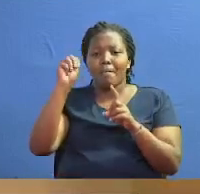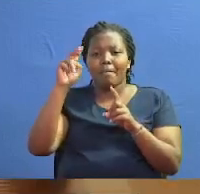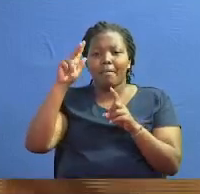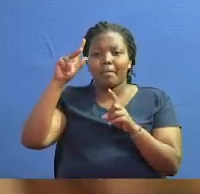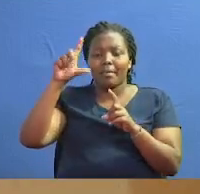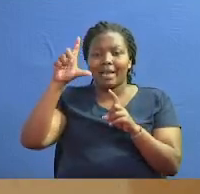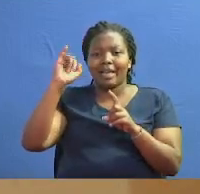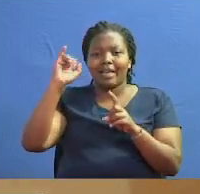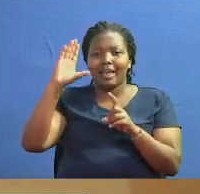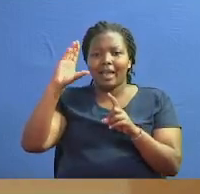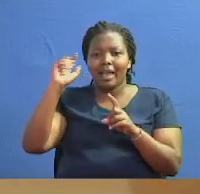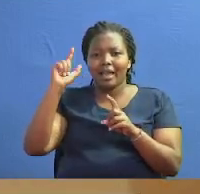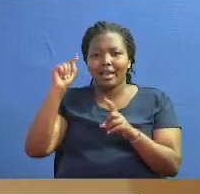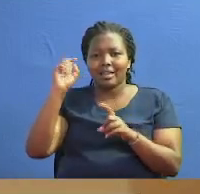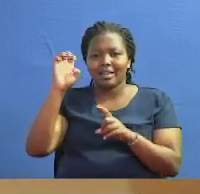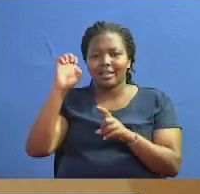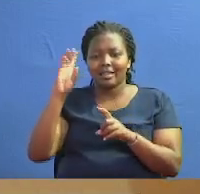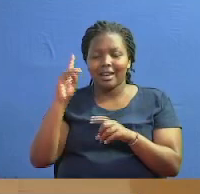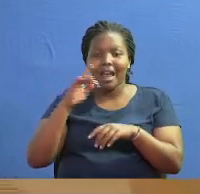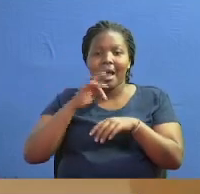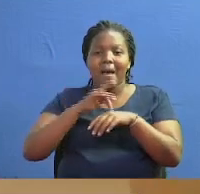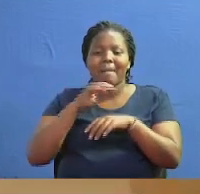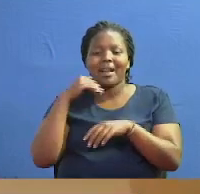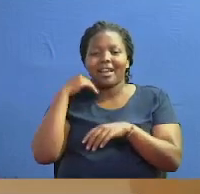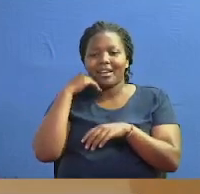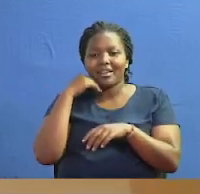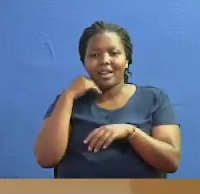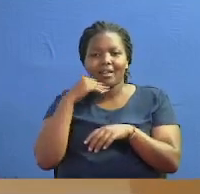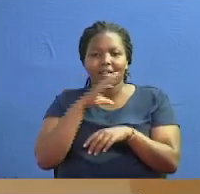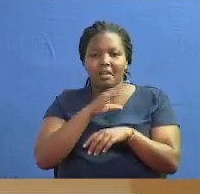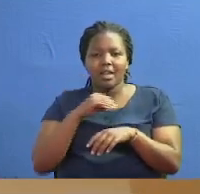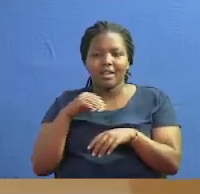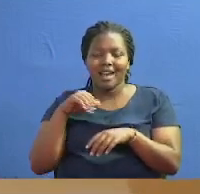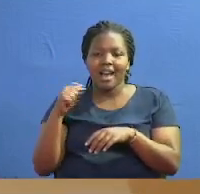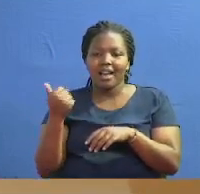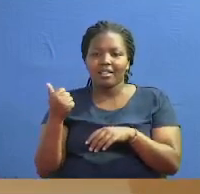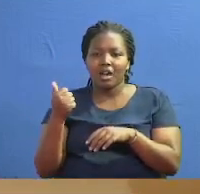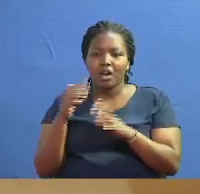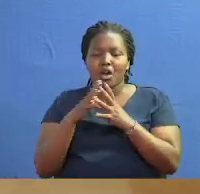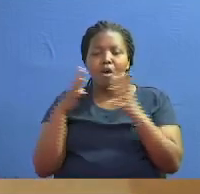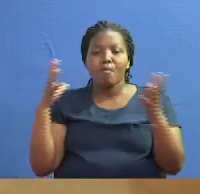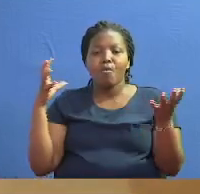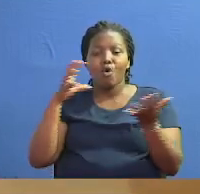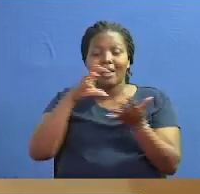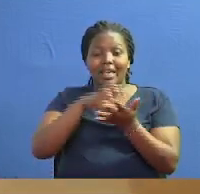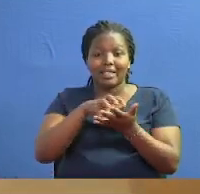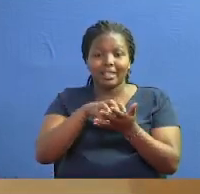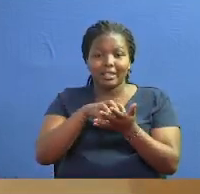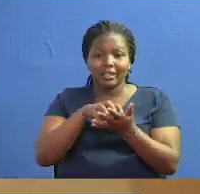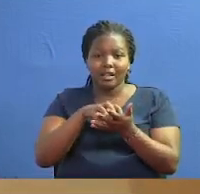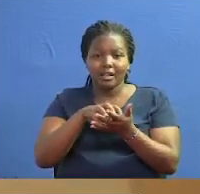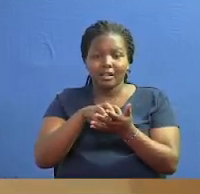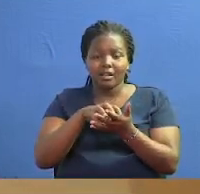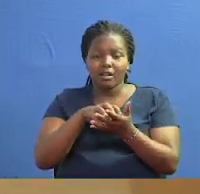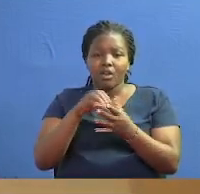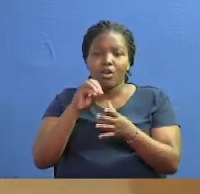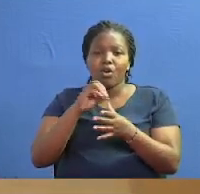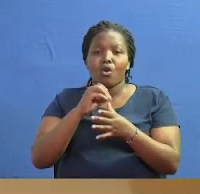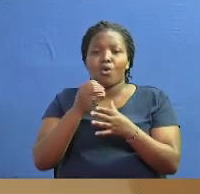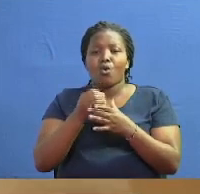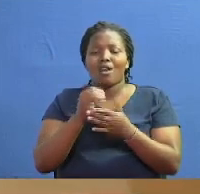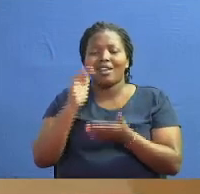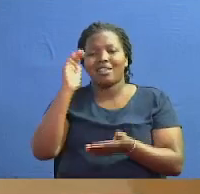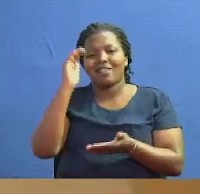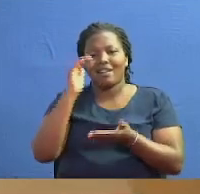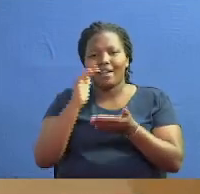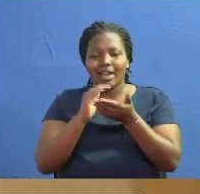have to look at those particular areas and ask ourselves, are we having more cases of complicated malaria, or are we having more cases of less